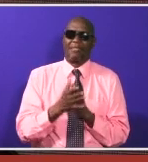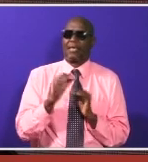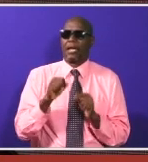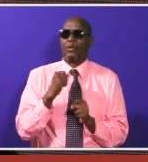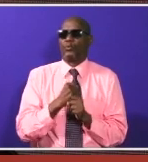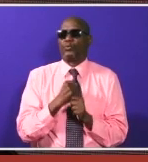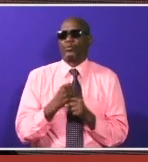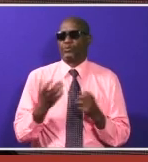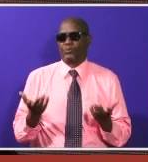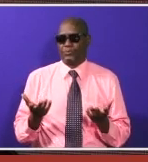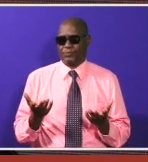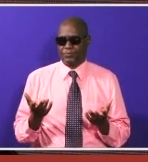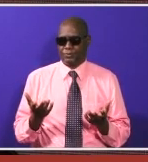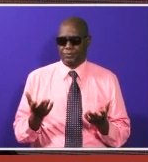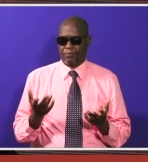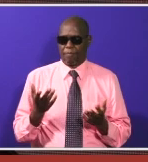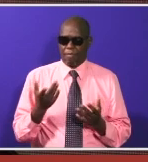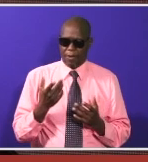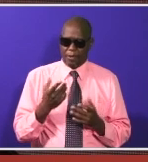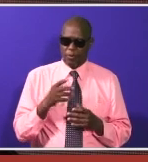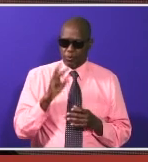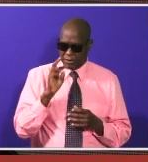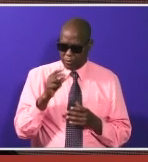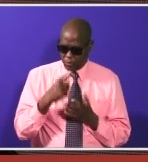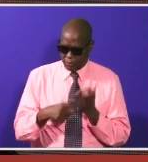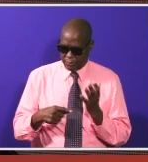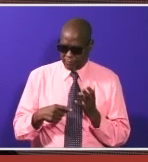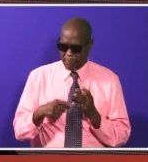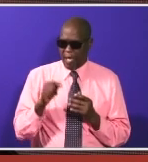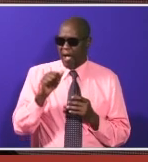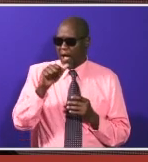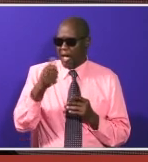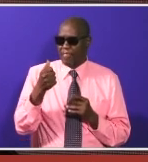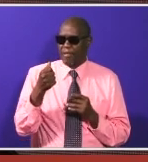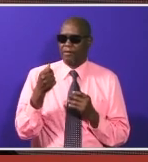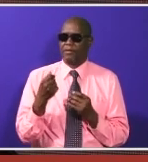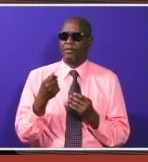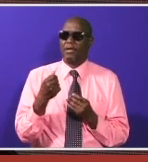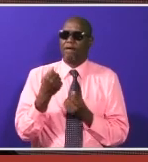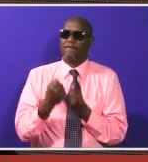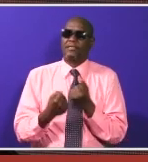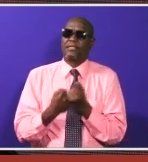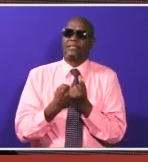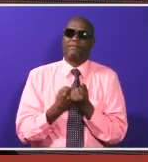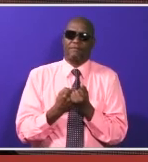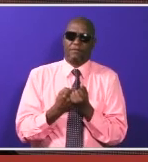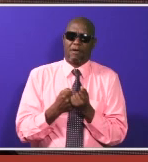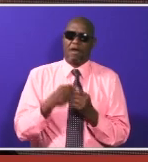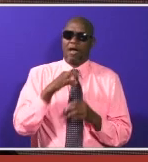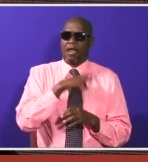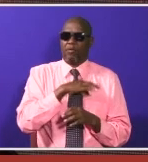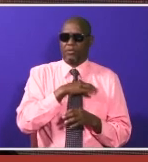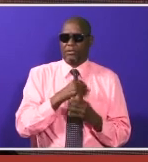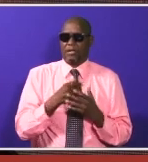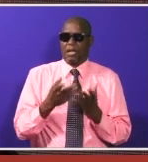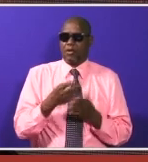contractual allowances. What we are looking at, there are many other facilitative allowances that different institutions have. Now, the